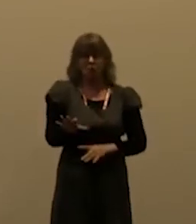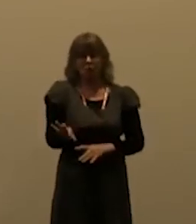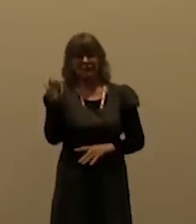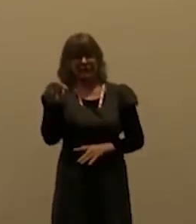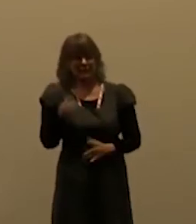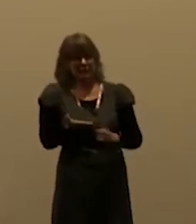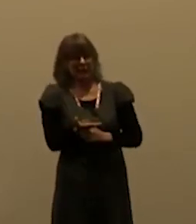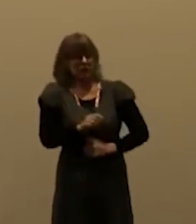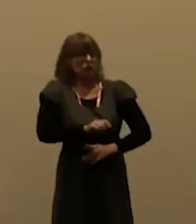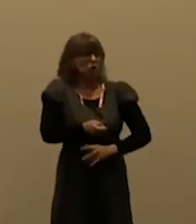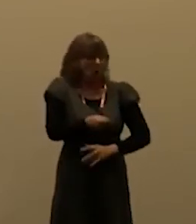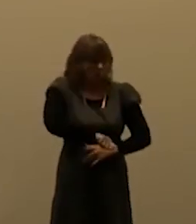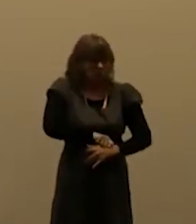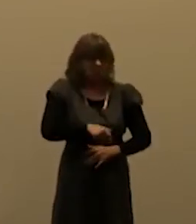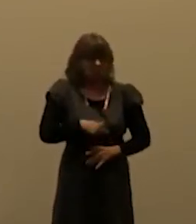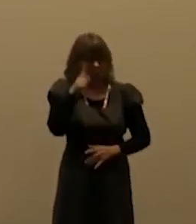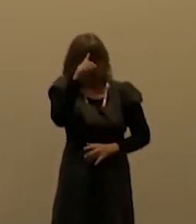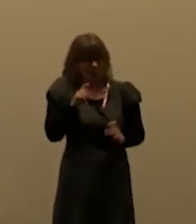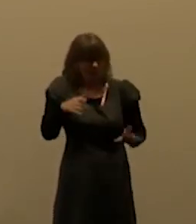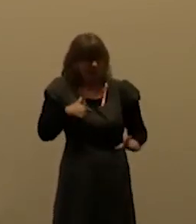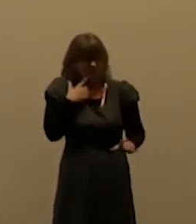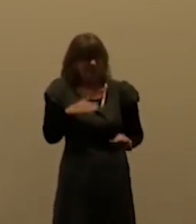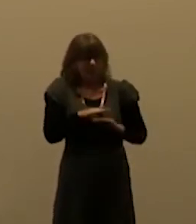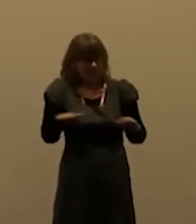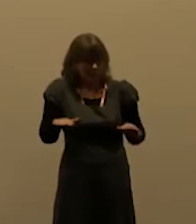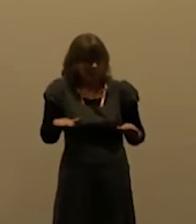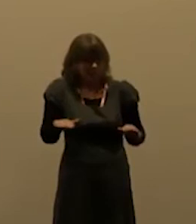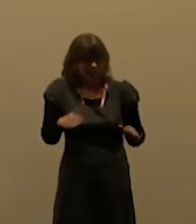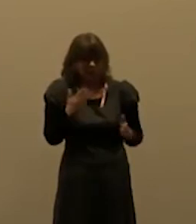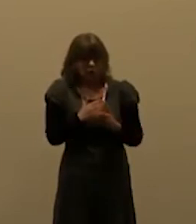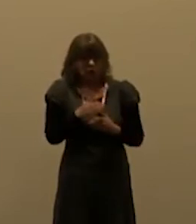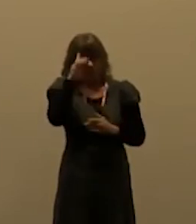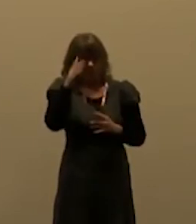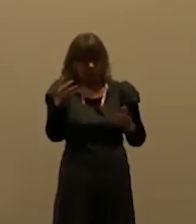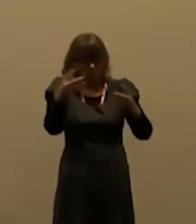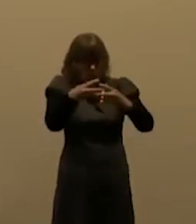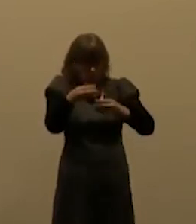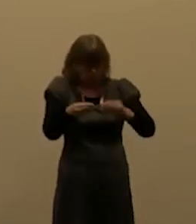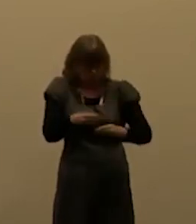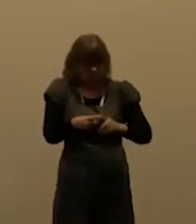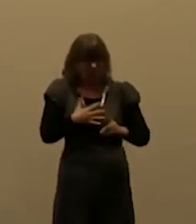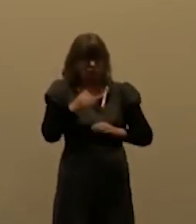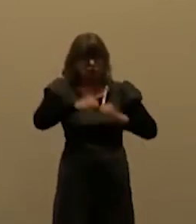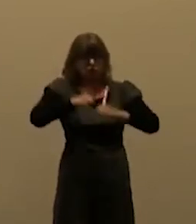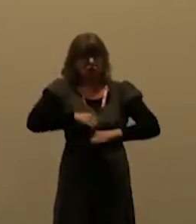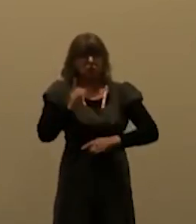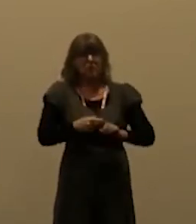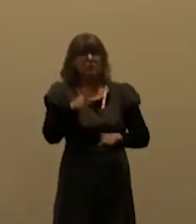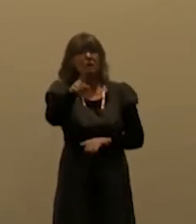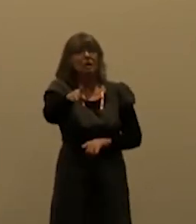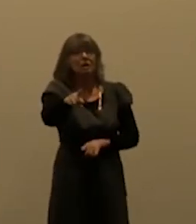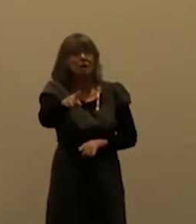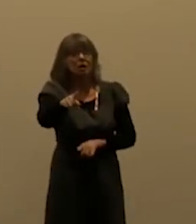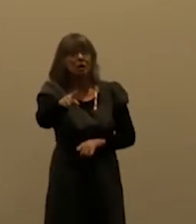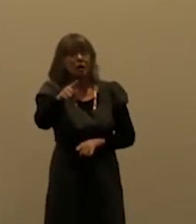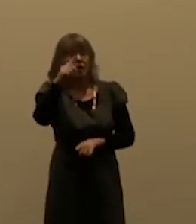use it at that level, but probably no lower than that. That's probably the limit I would go. So it's really about configuration and structure. No, I think it's a bit